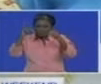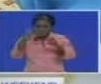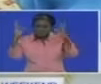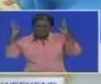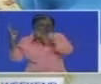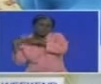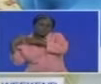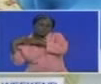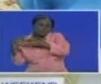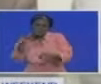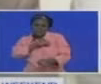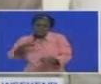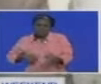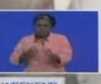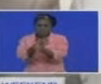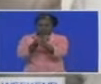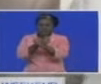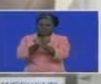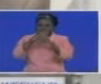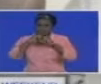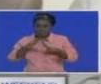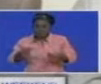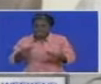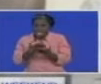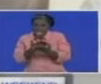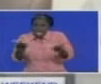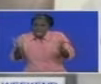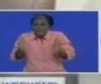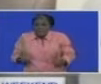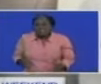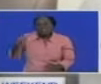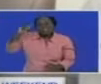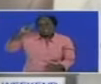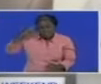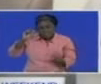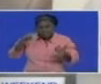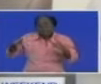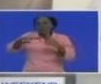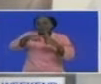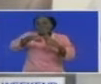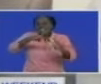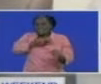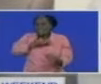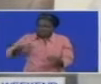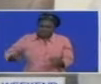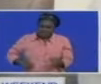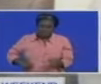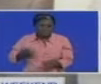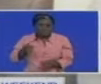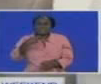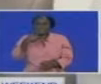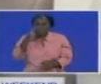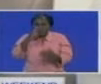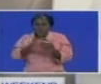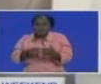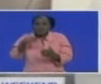is to protect devolution. Anybody thinking that you can kill the Senate is telling us